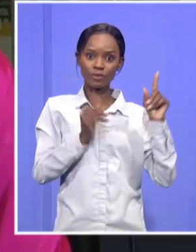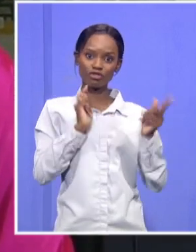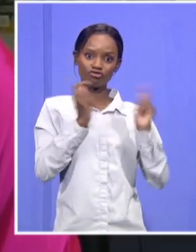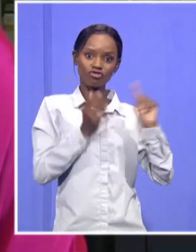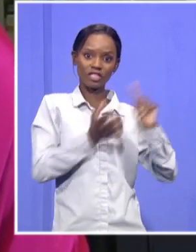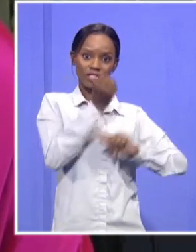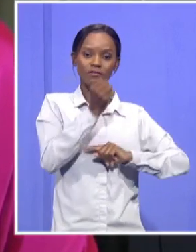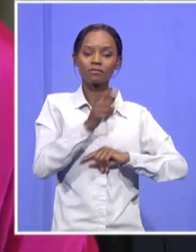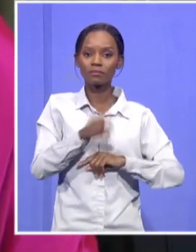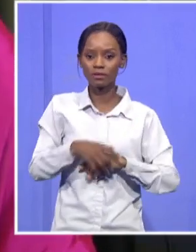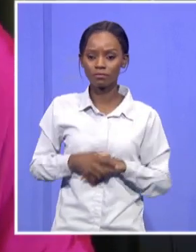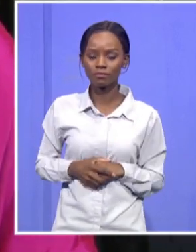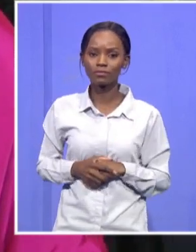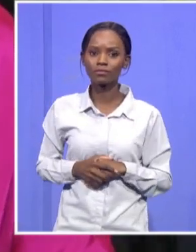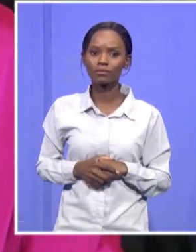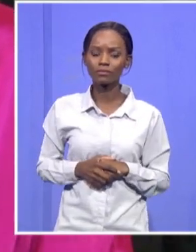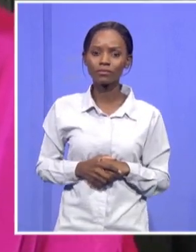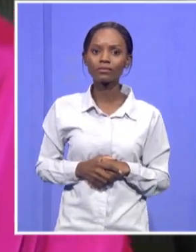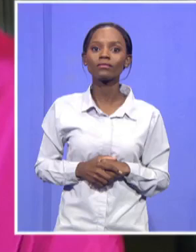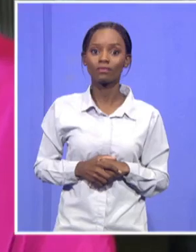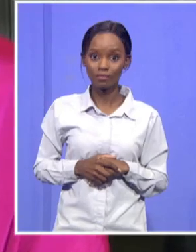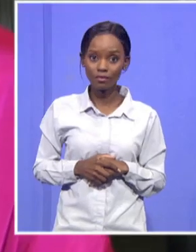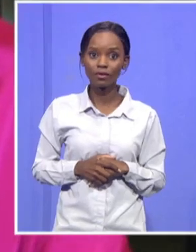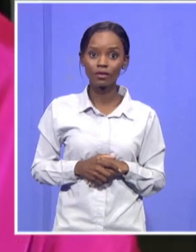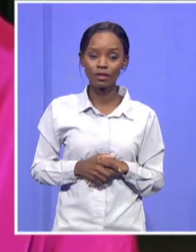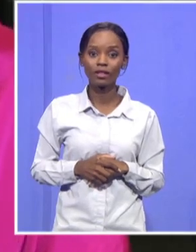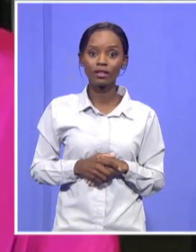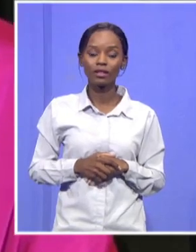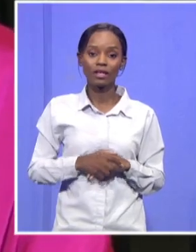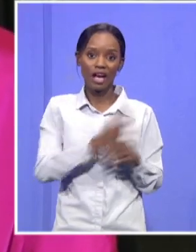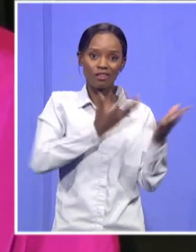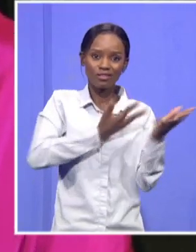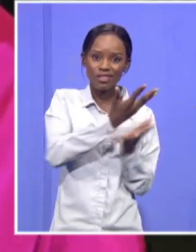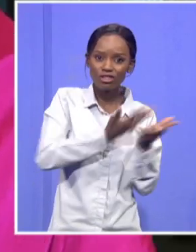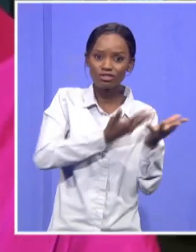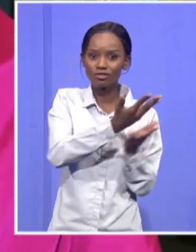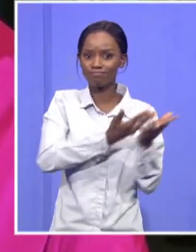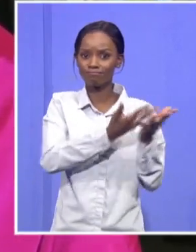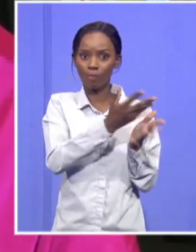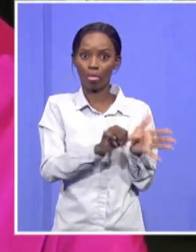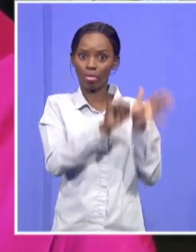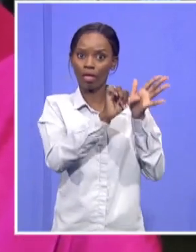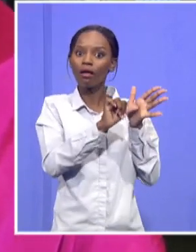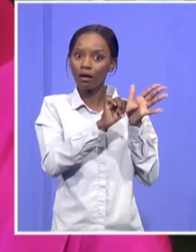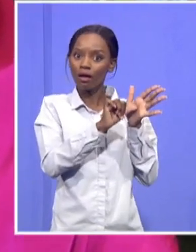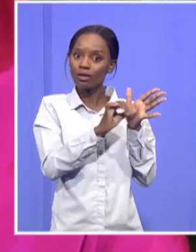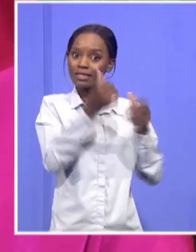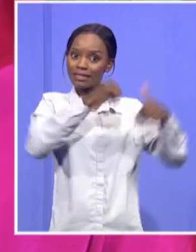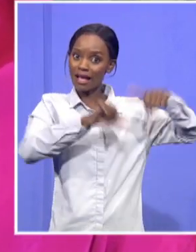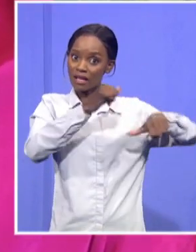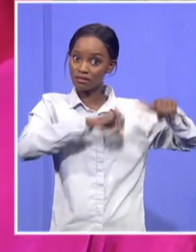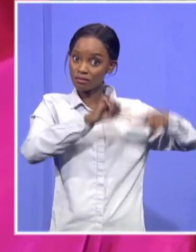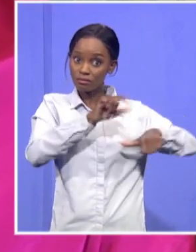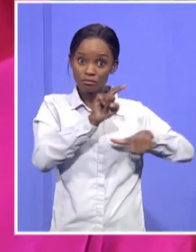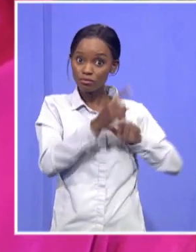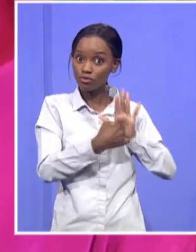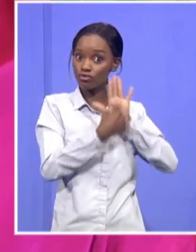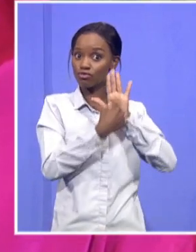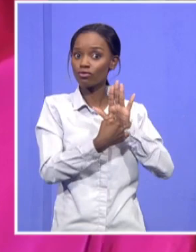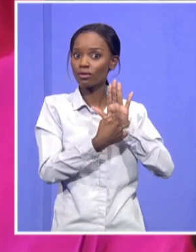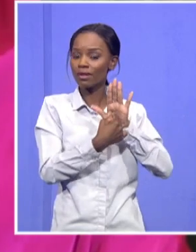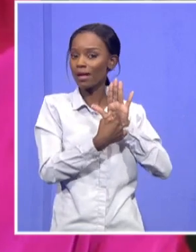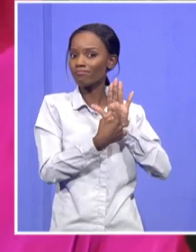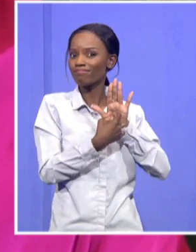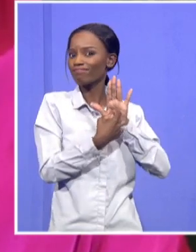very crucial conversations into the space of science. Is this an indication of the changes in the